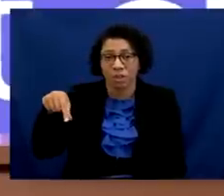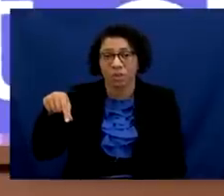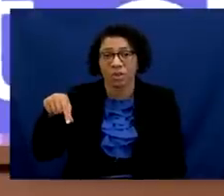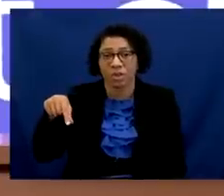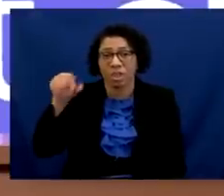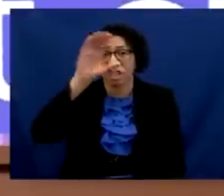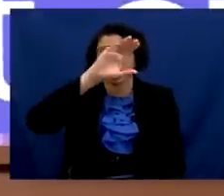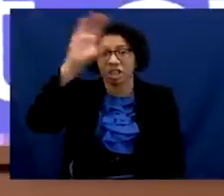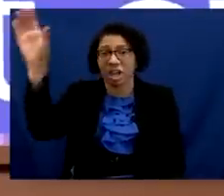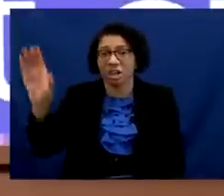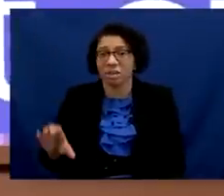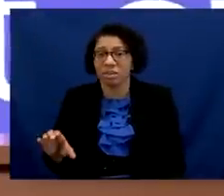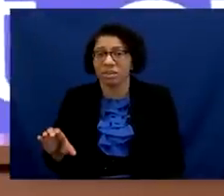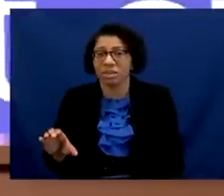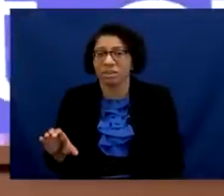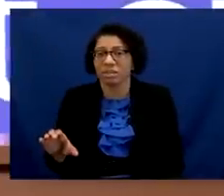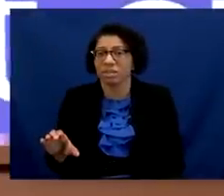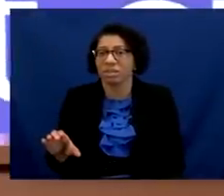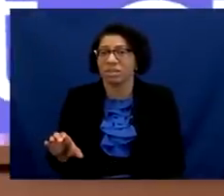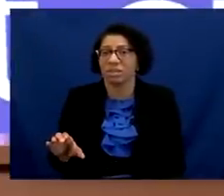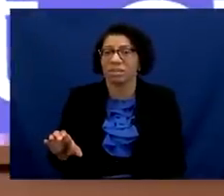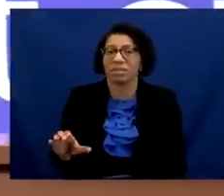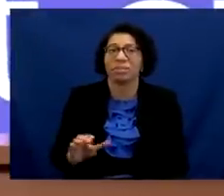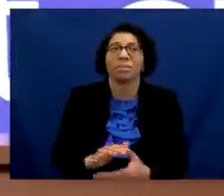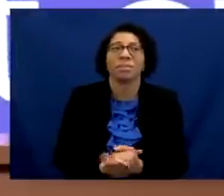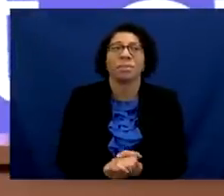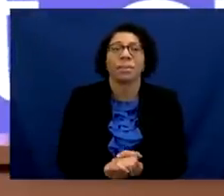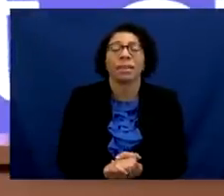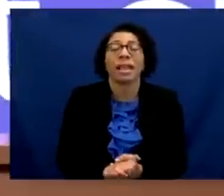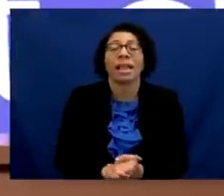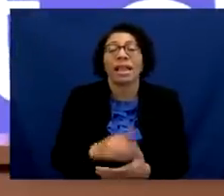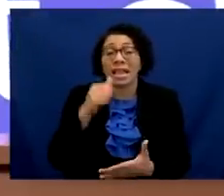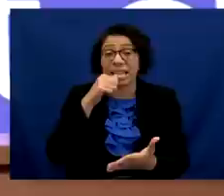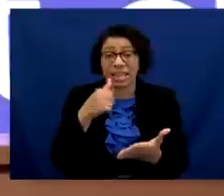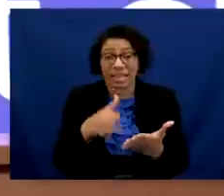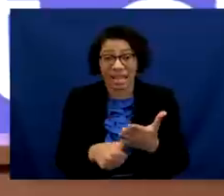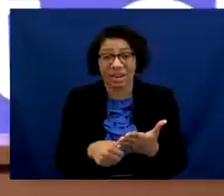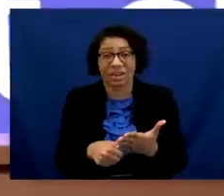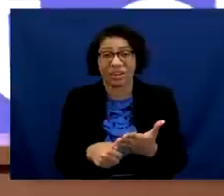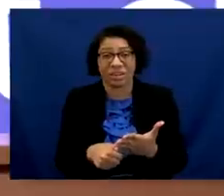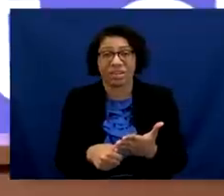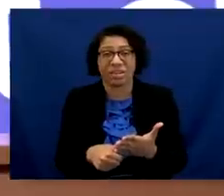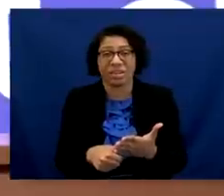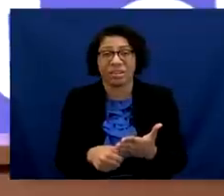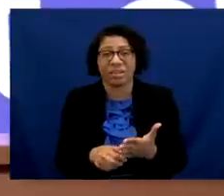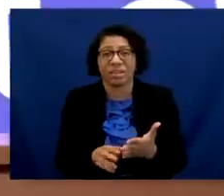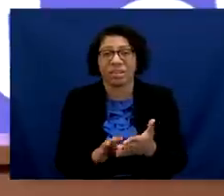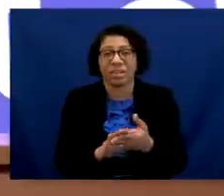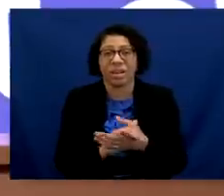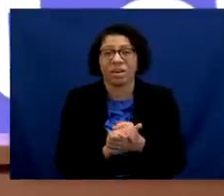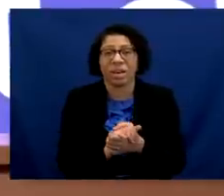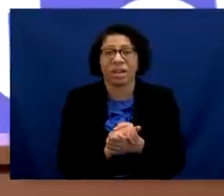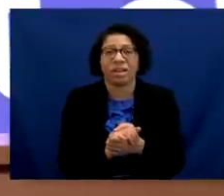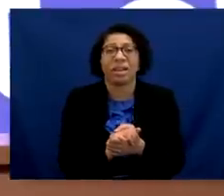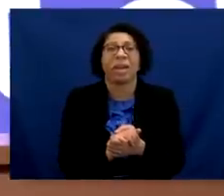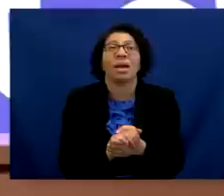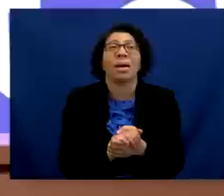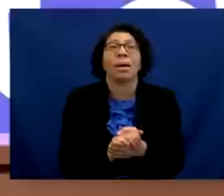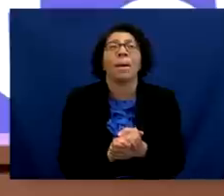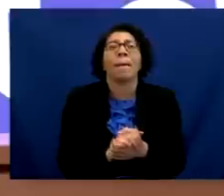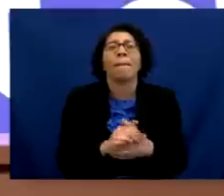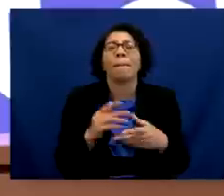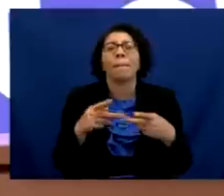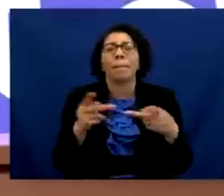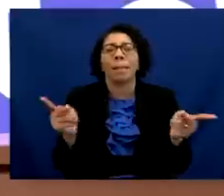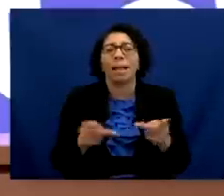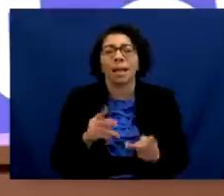I did not know her at first, but she sent a letter, owner of Lim's Barbecue. The place has been in operation for more than 50 years in Chicago. She